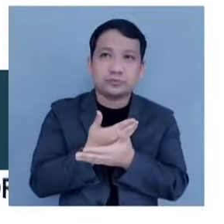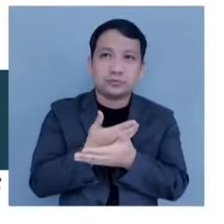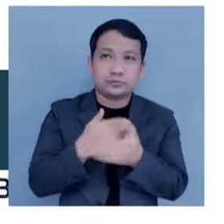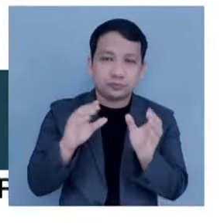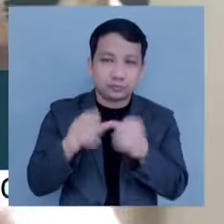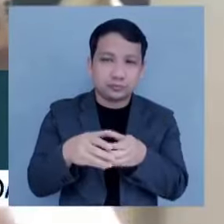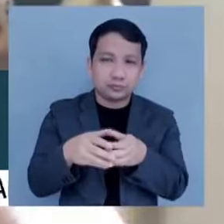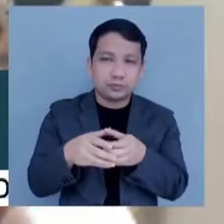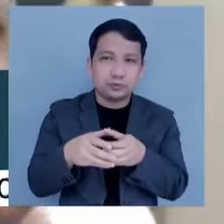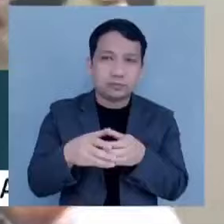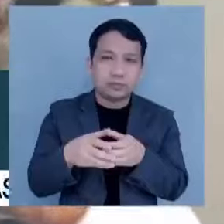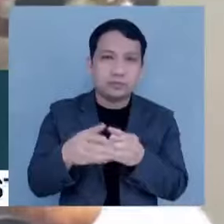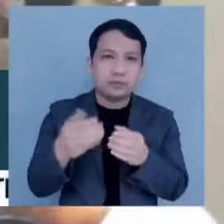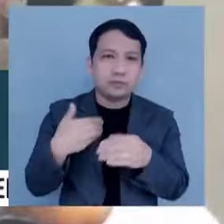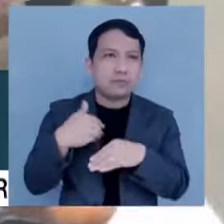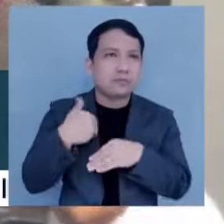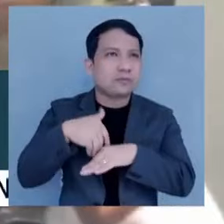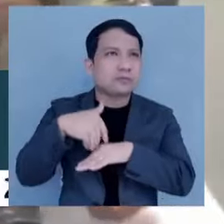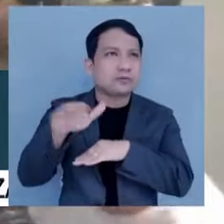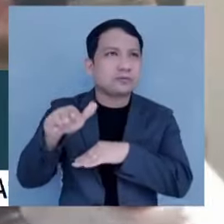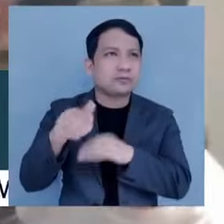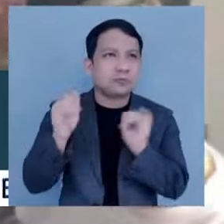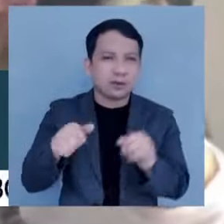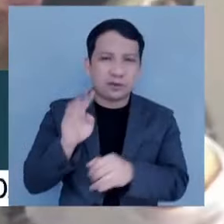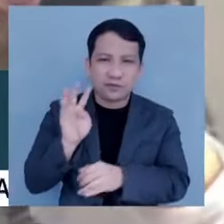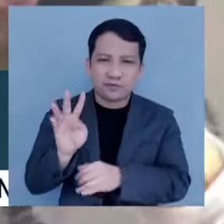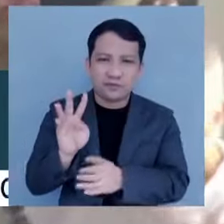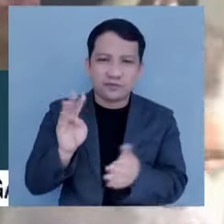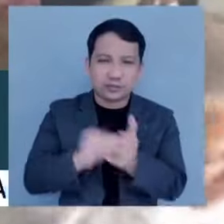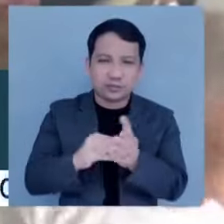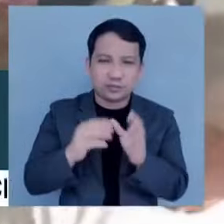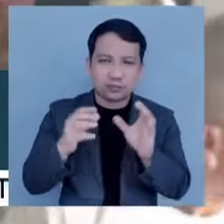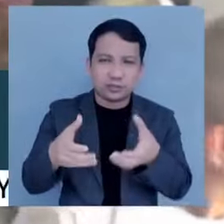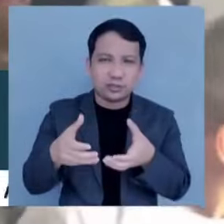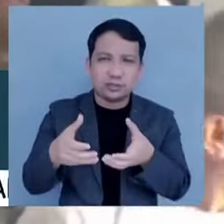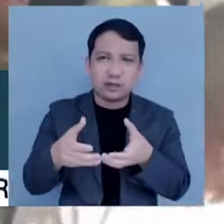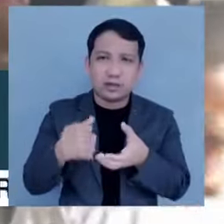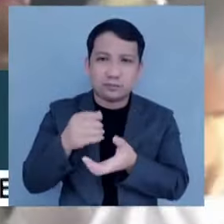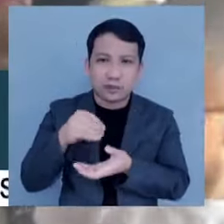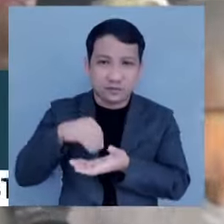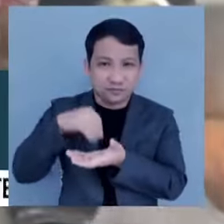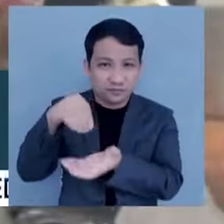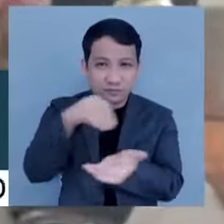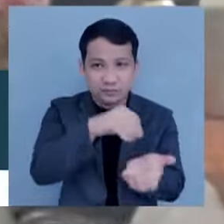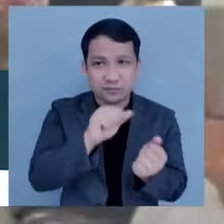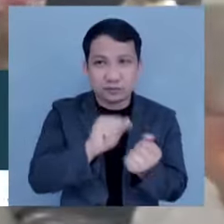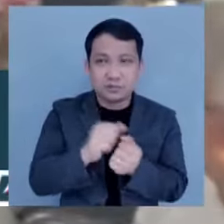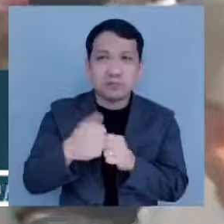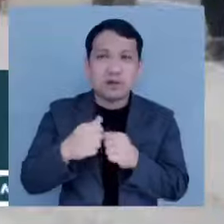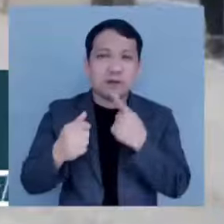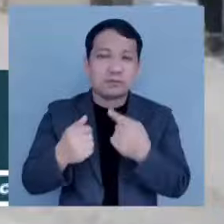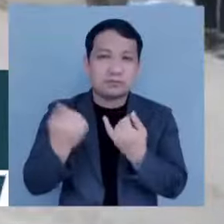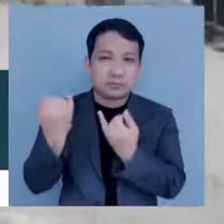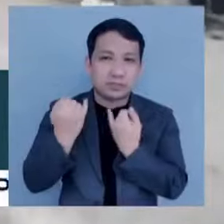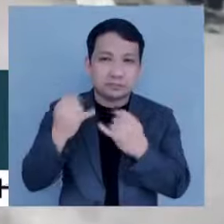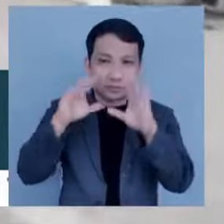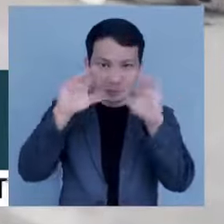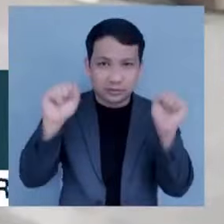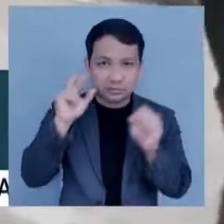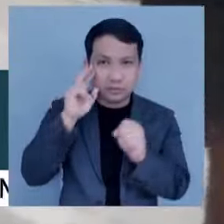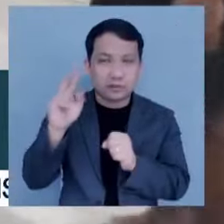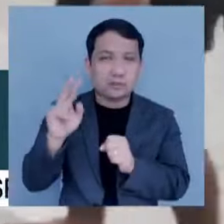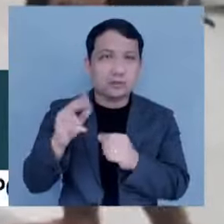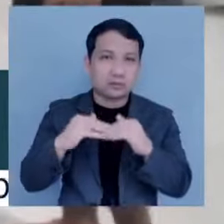Carmina, we've already deployed another 40,000 and we're processing another 40,000 today. As the president instructed, we have to keep the food relay